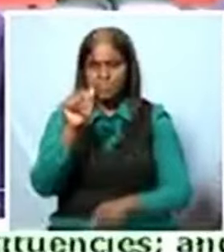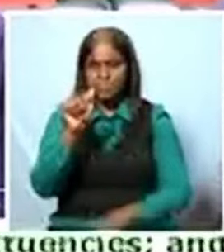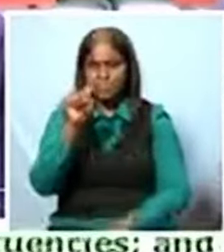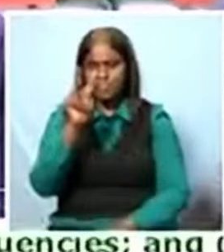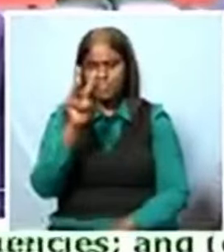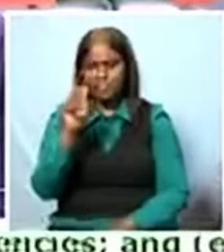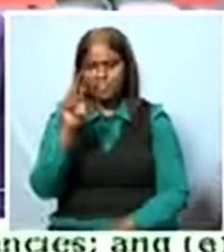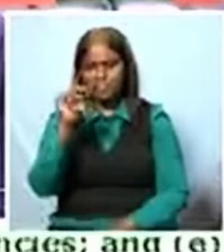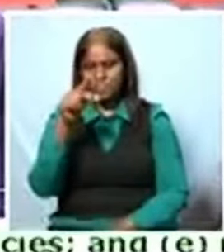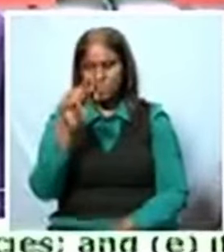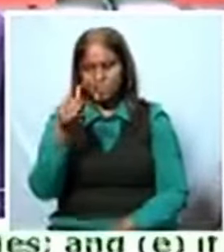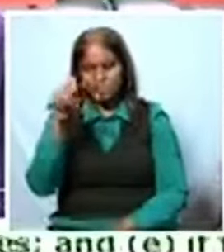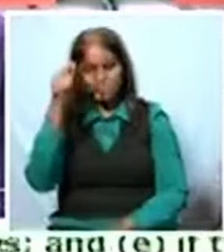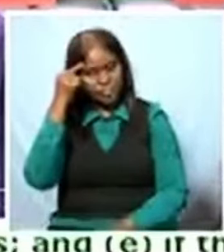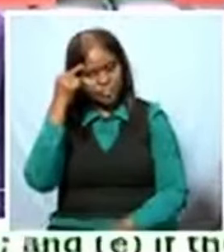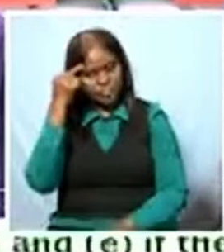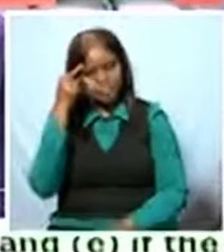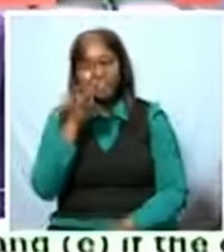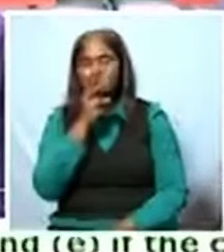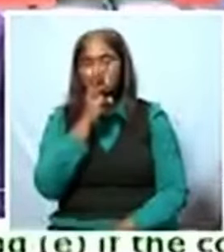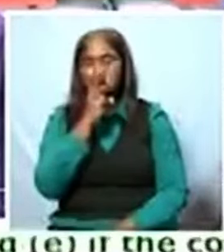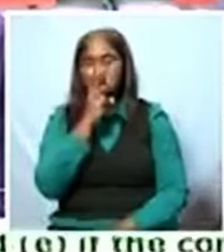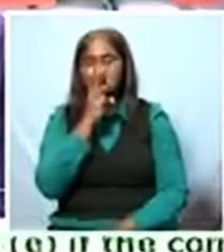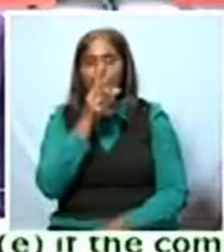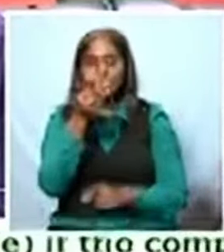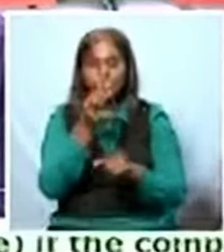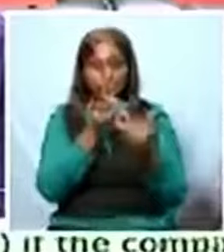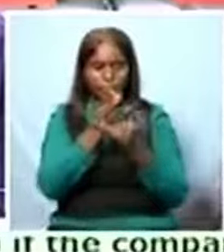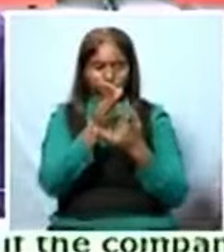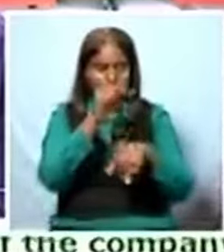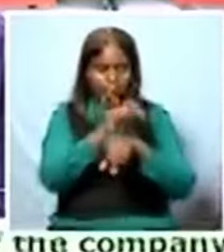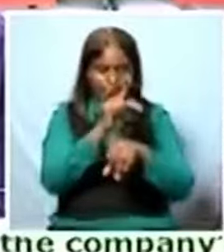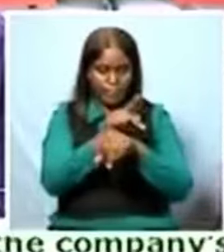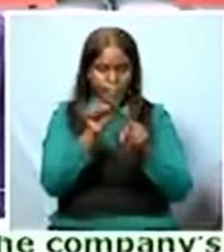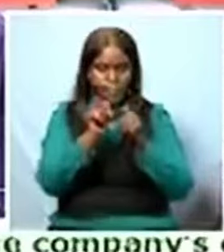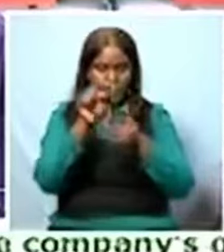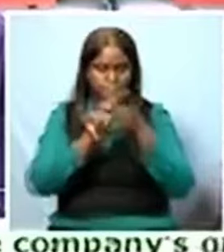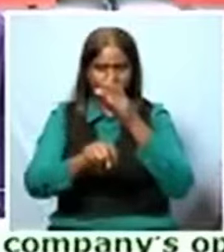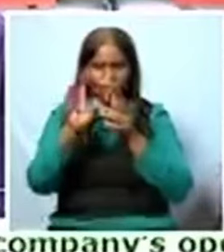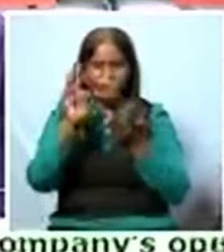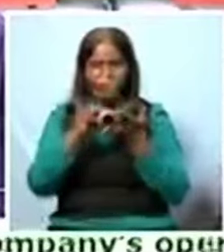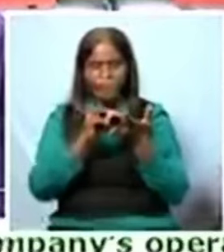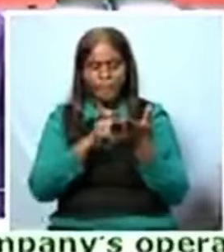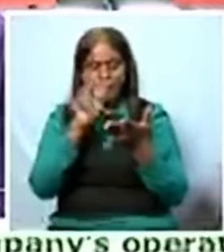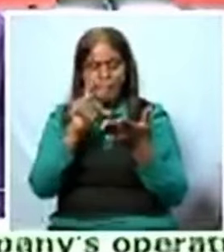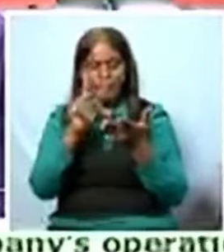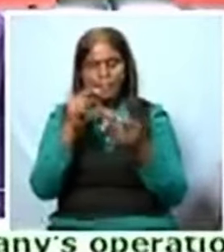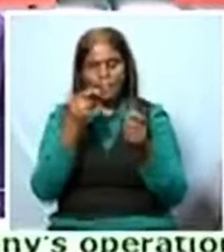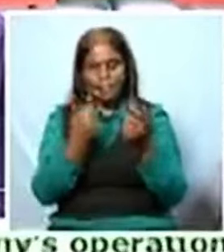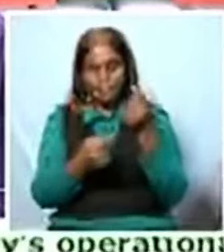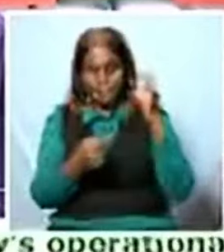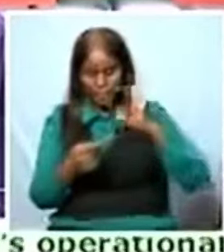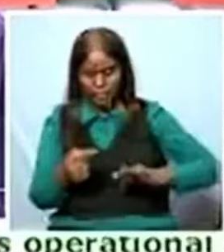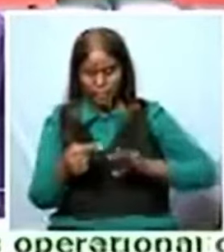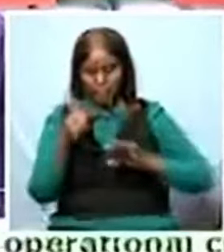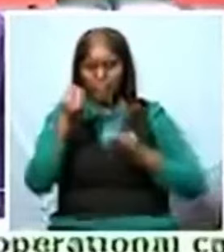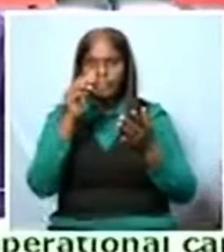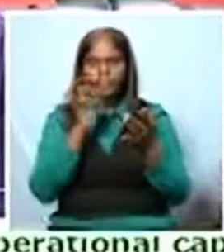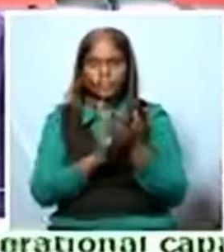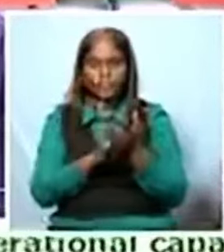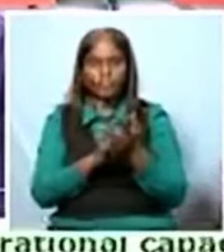government has extended the piped water supply network through a project valued at 6 million kwacha, benefiting almost